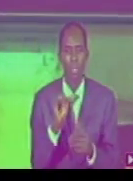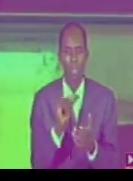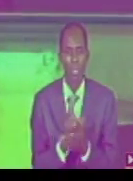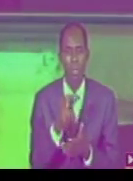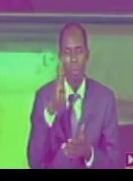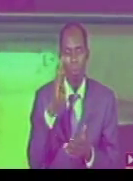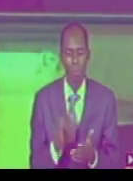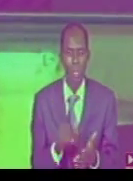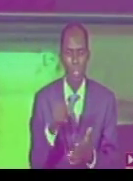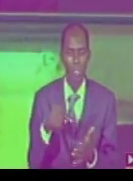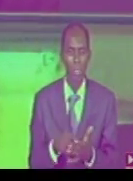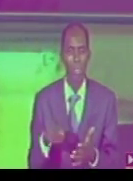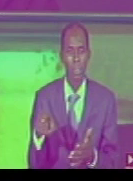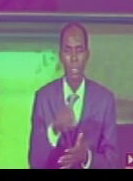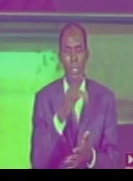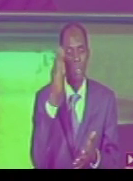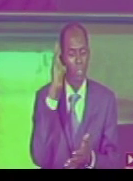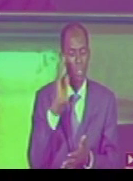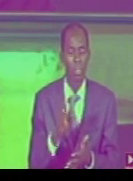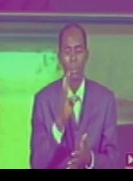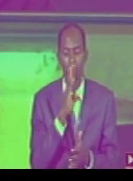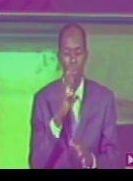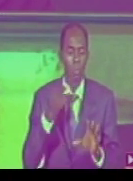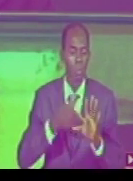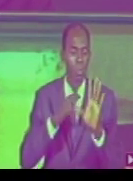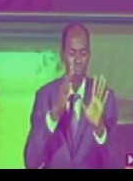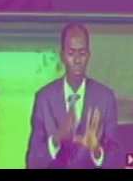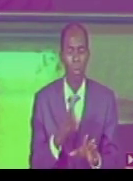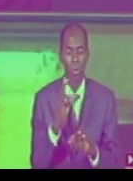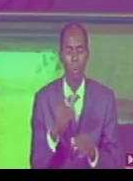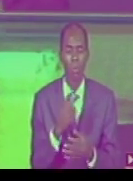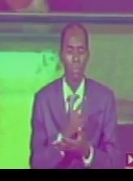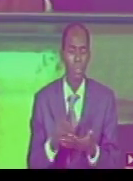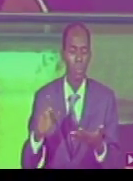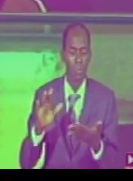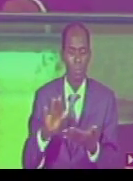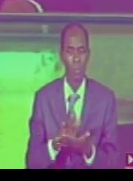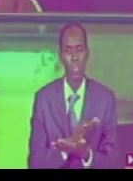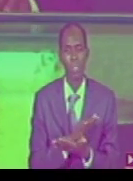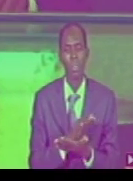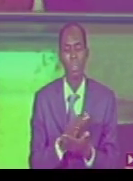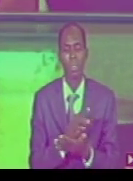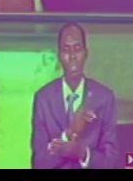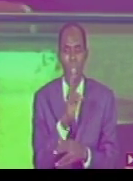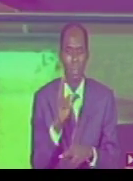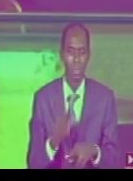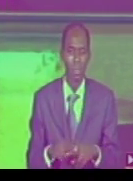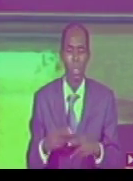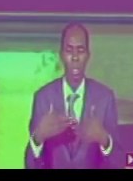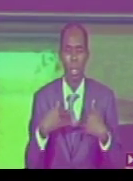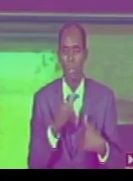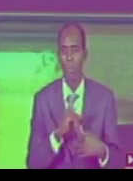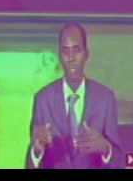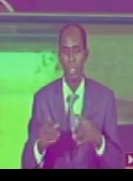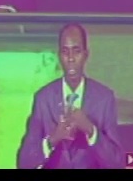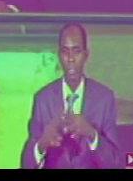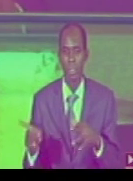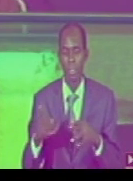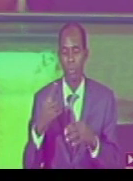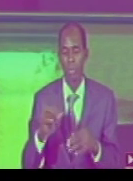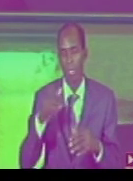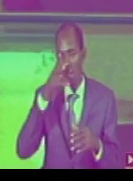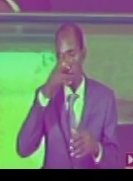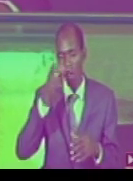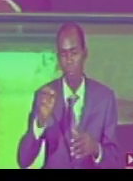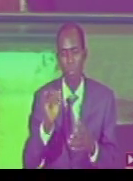be partakers of the divine nature, having escaped the corruption that's in the